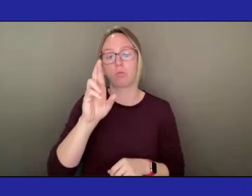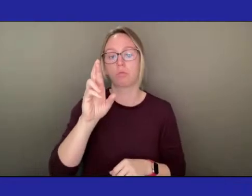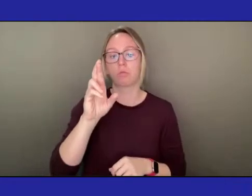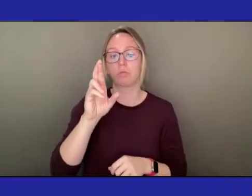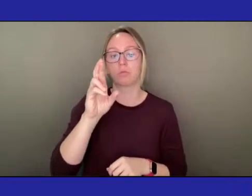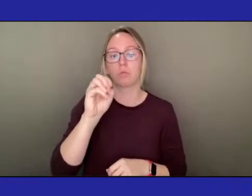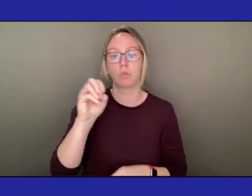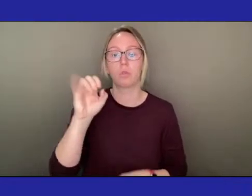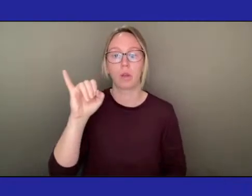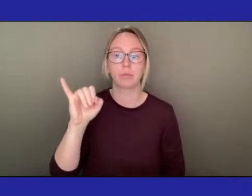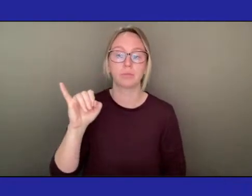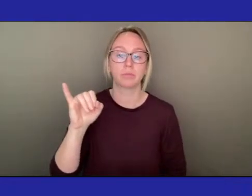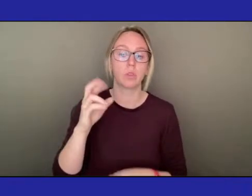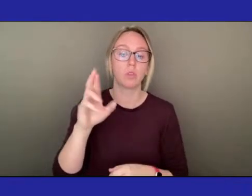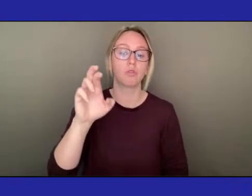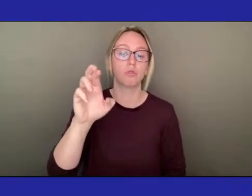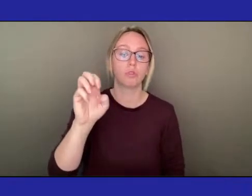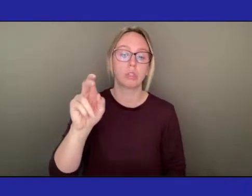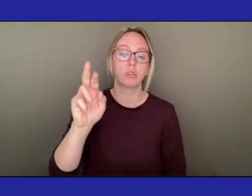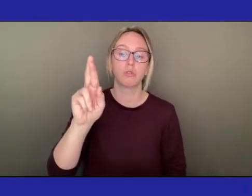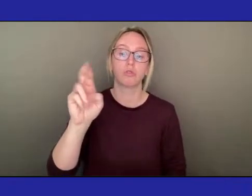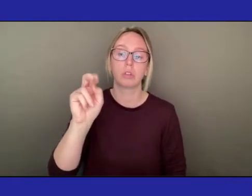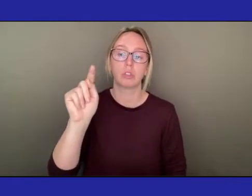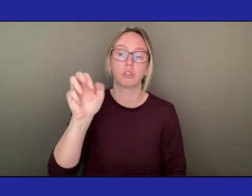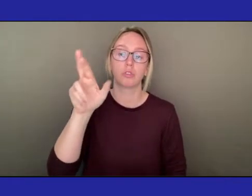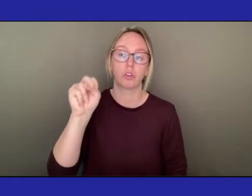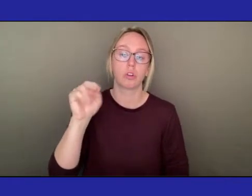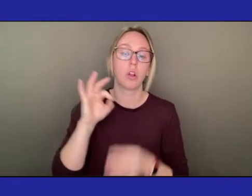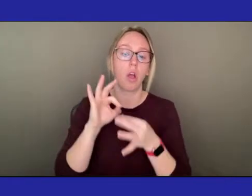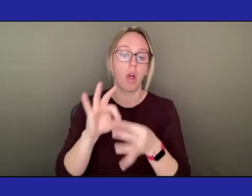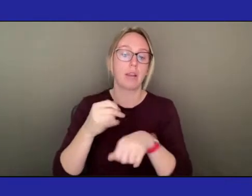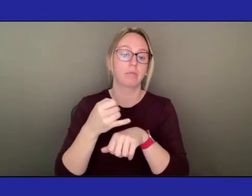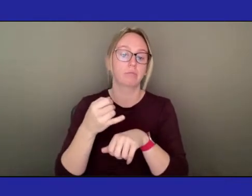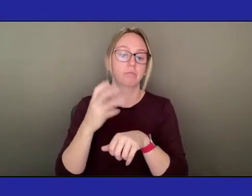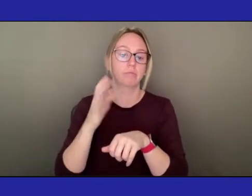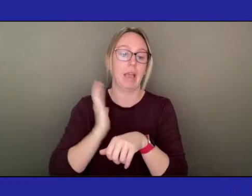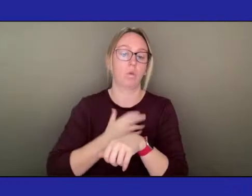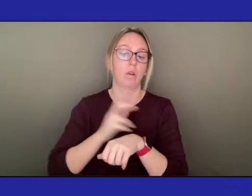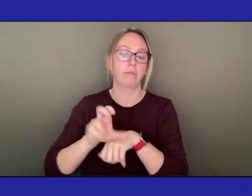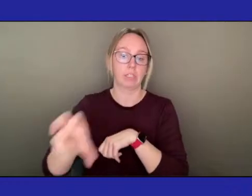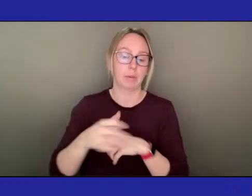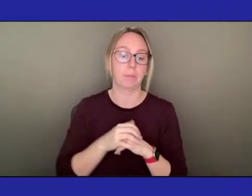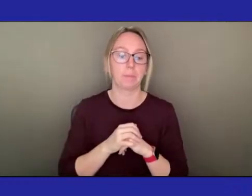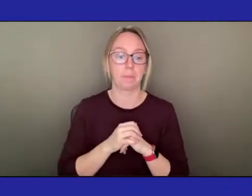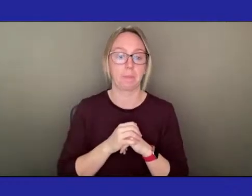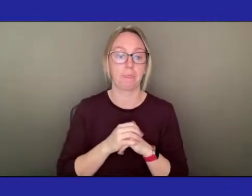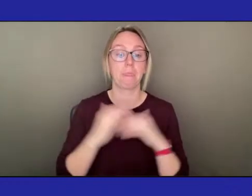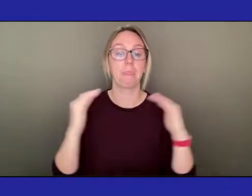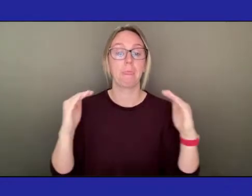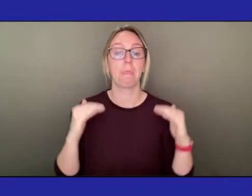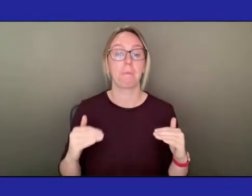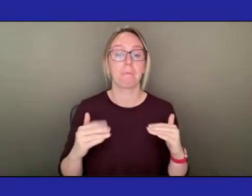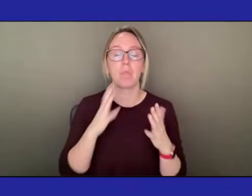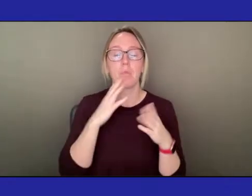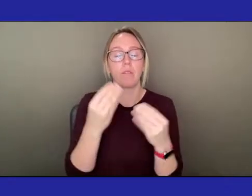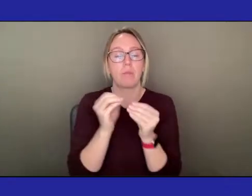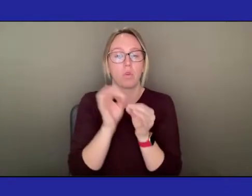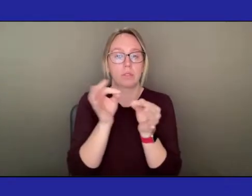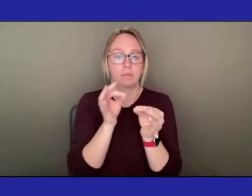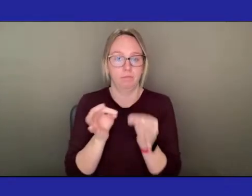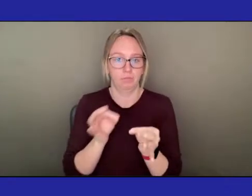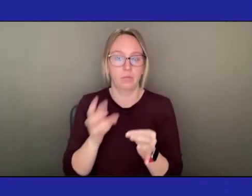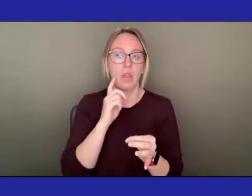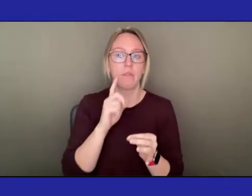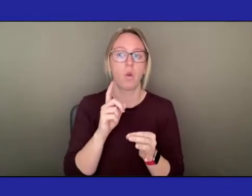Next slide, please, thanks. Just to give a little bit more detail on the solicitation itself, as I mentioned, we released an RFI in